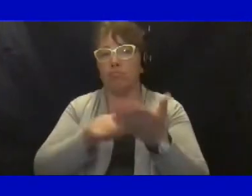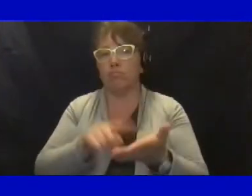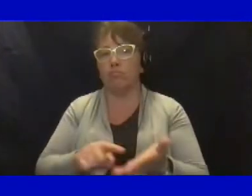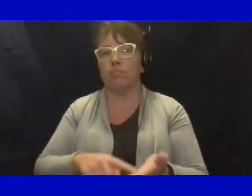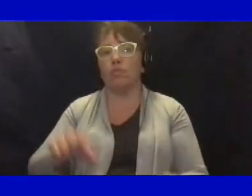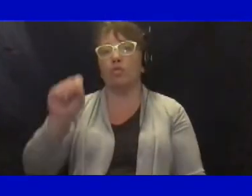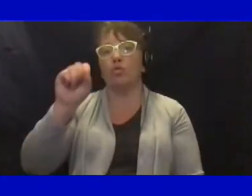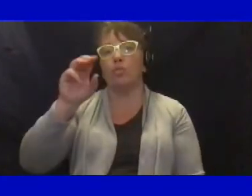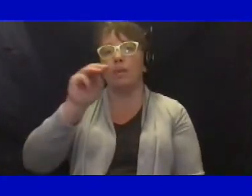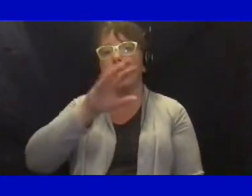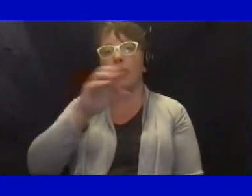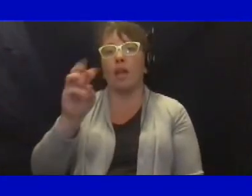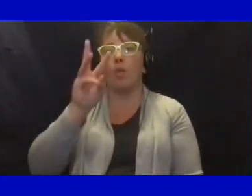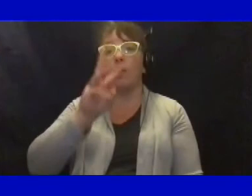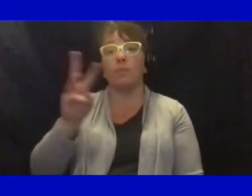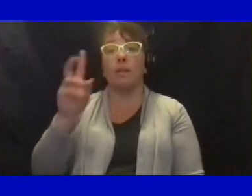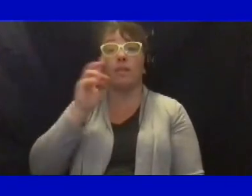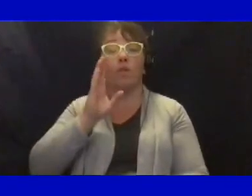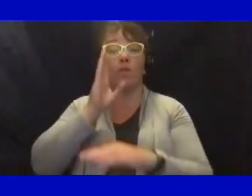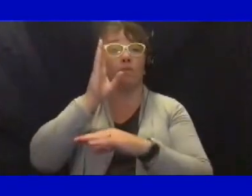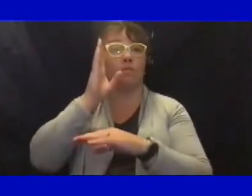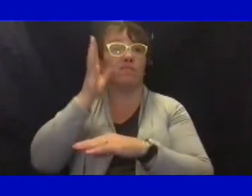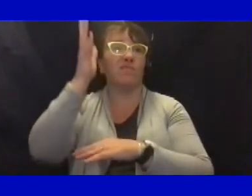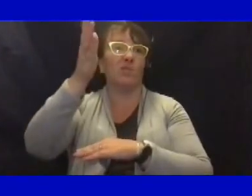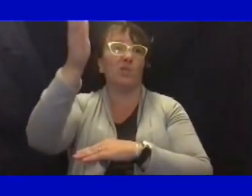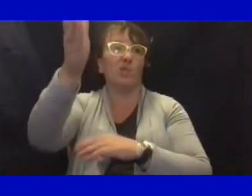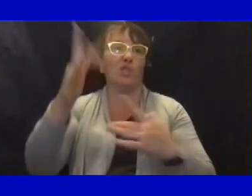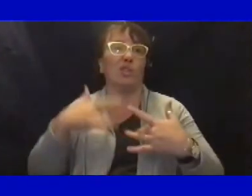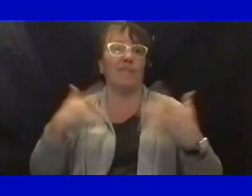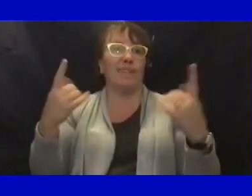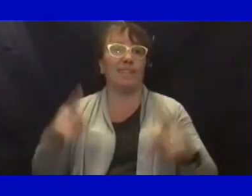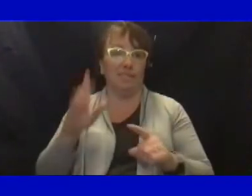on these future events. Thank you.